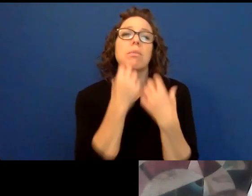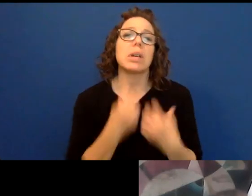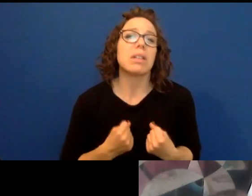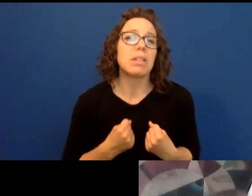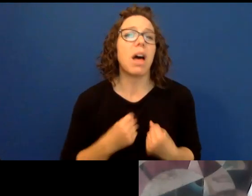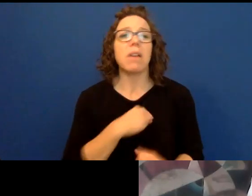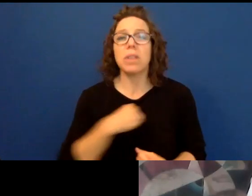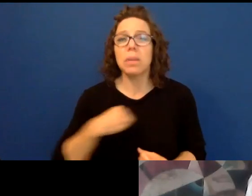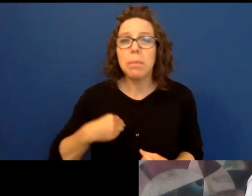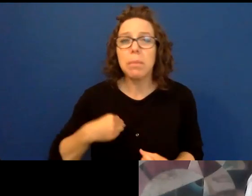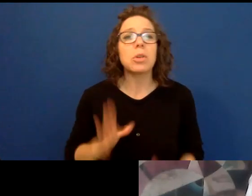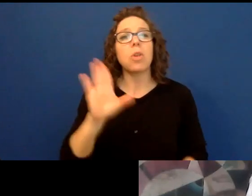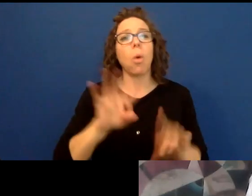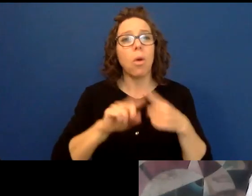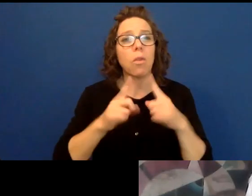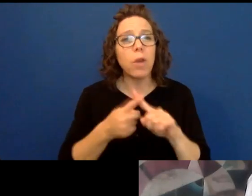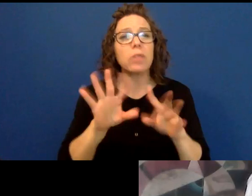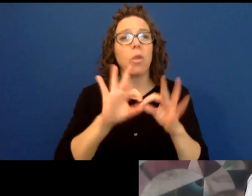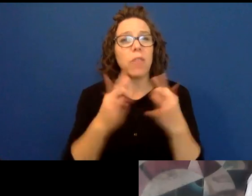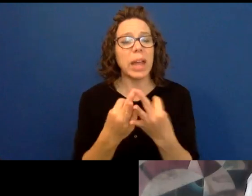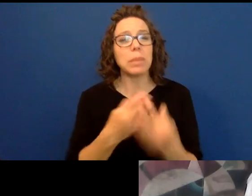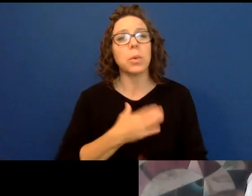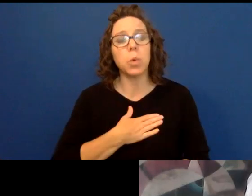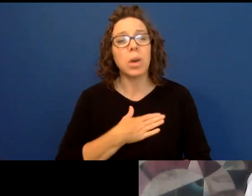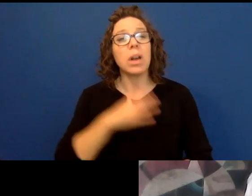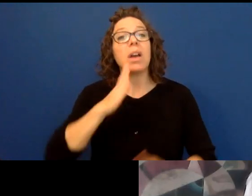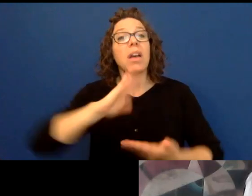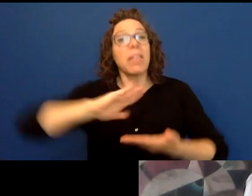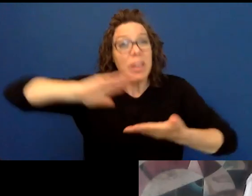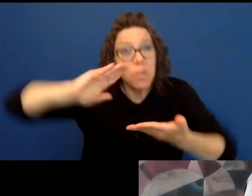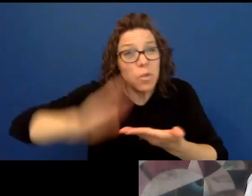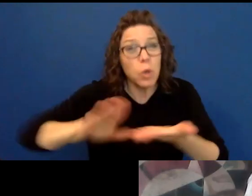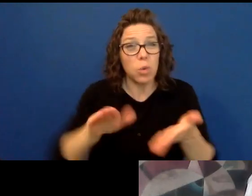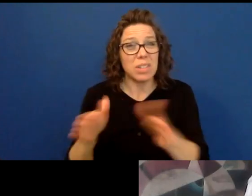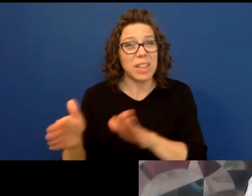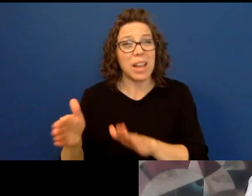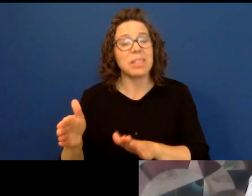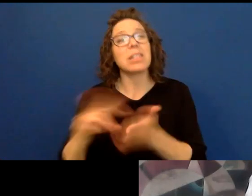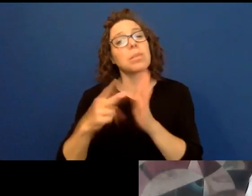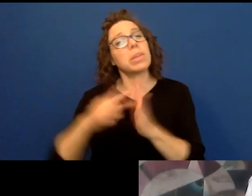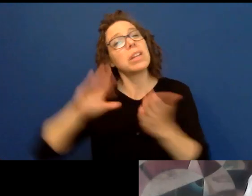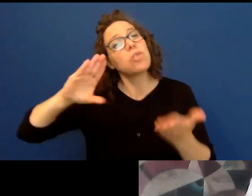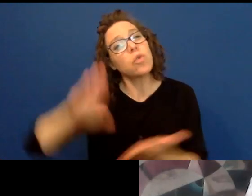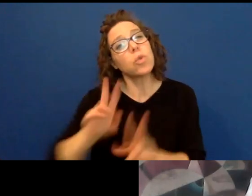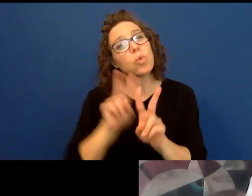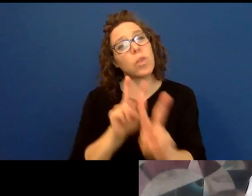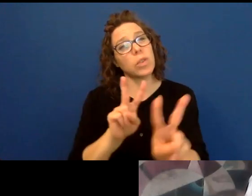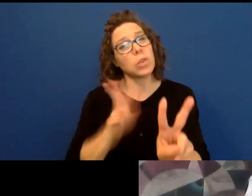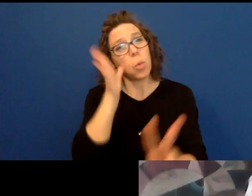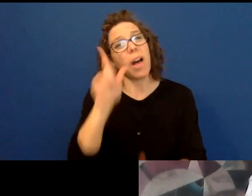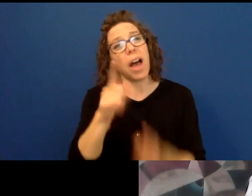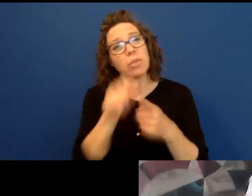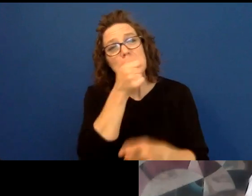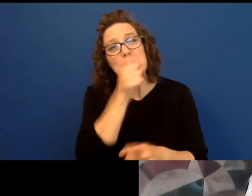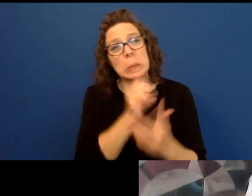friends. The fewer deaths from COVID-19, the fewer funerals we will have to